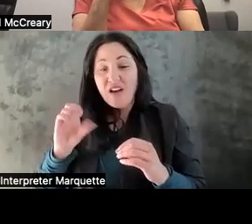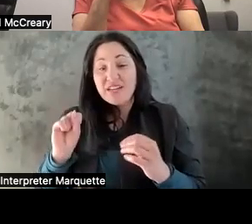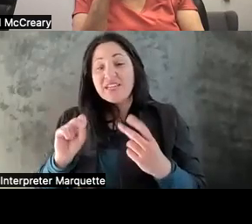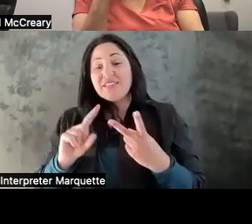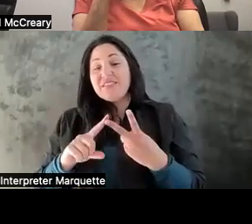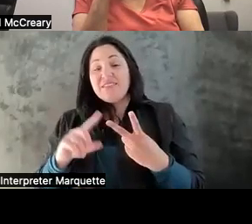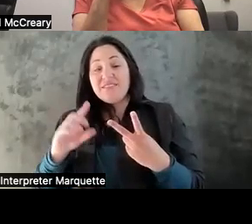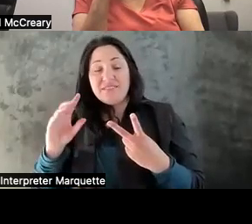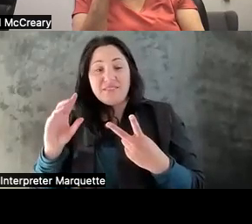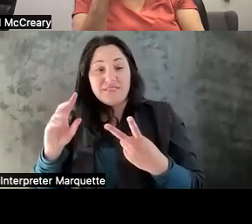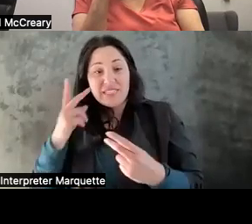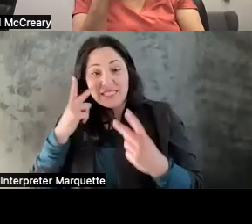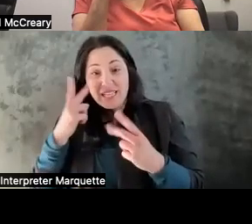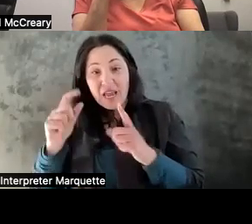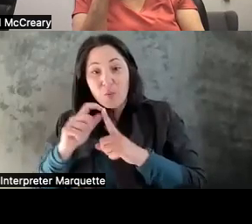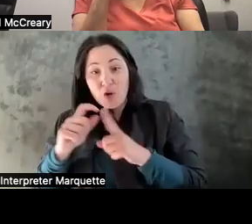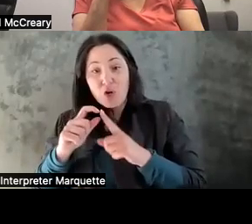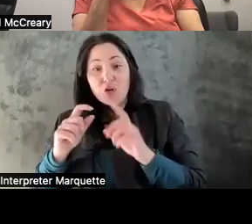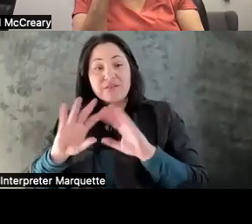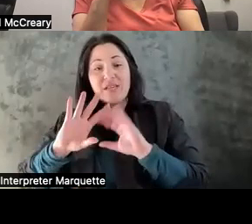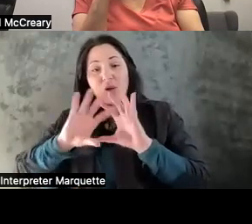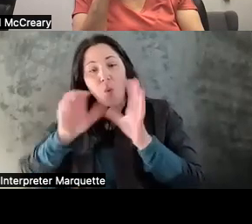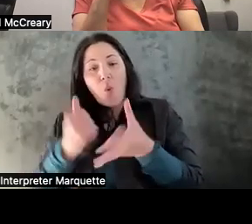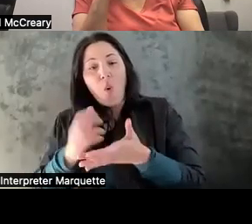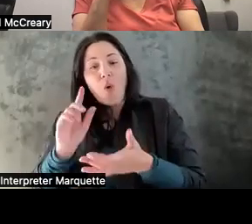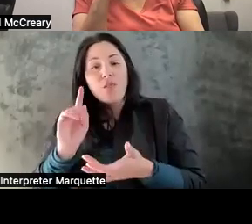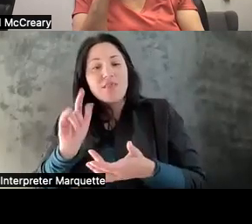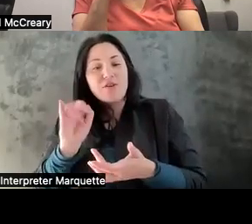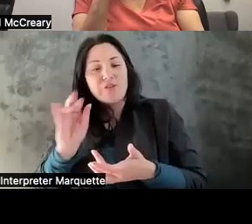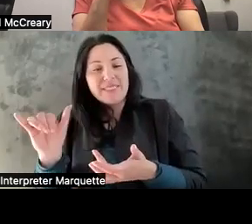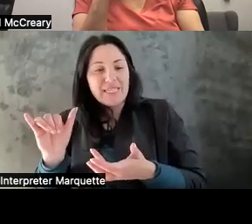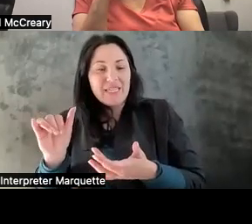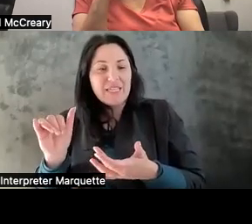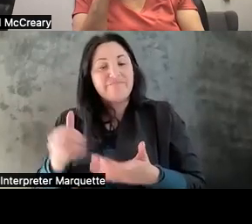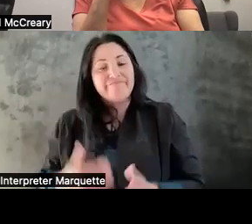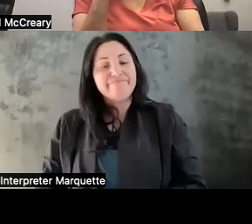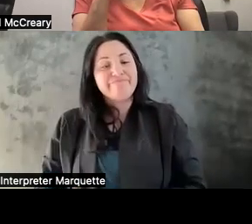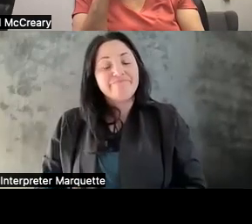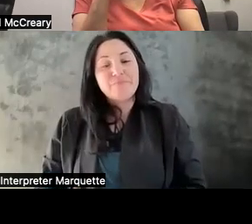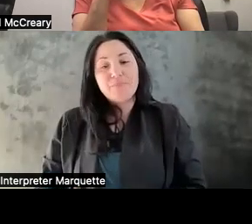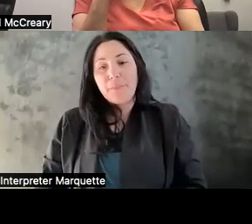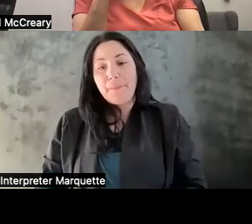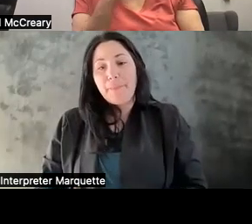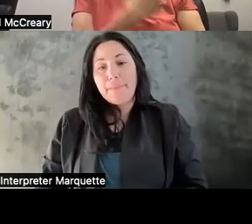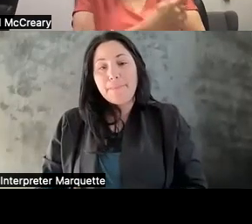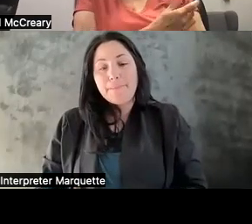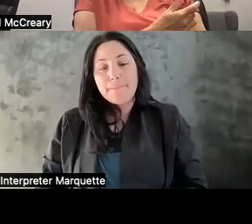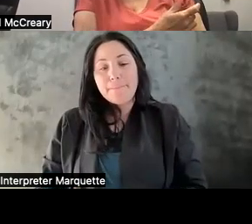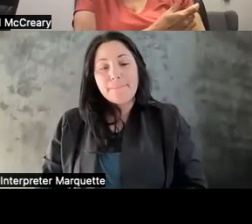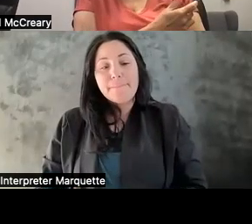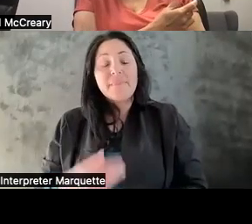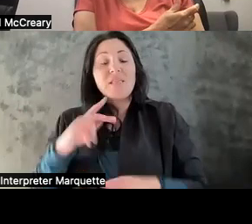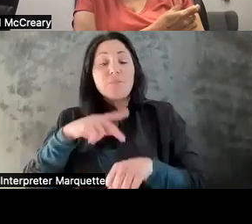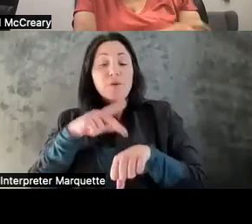well as whole literacy too, and emphasis on sight words. And again, we go